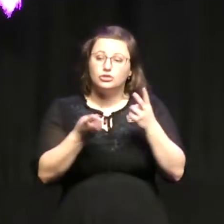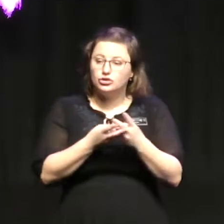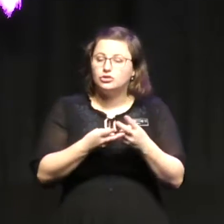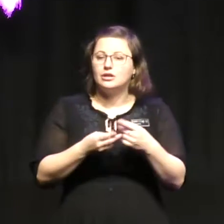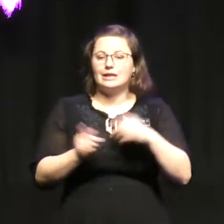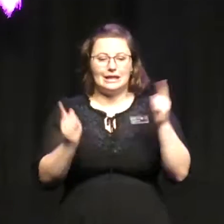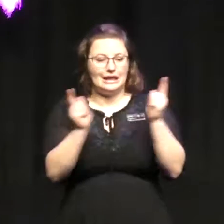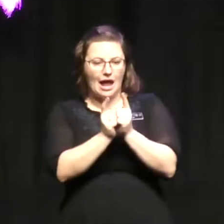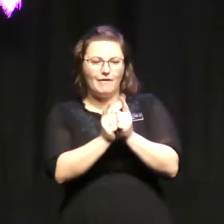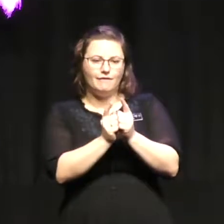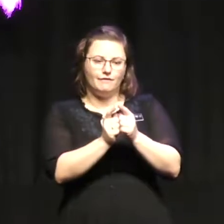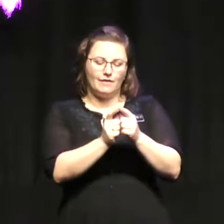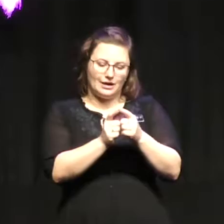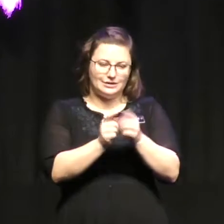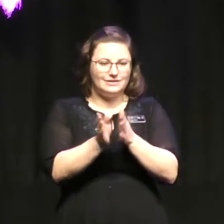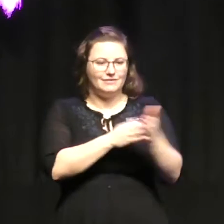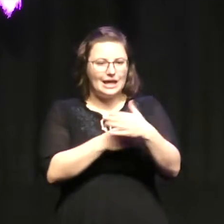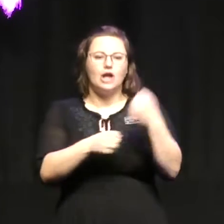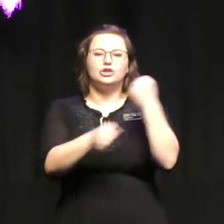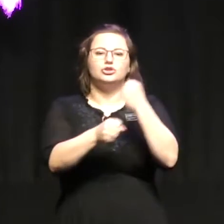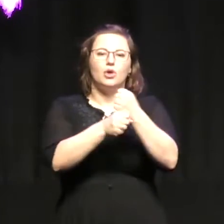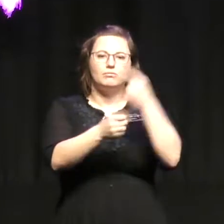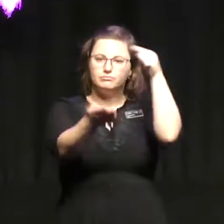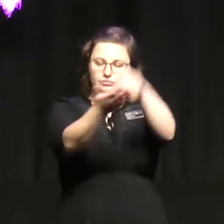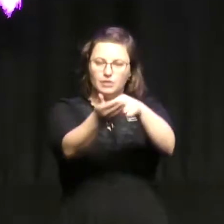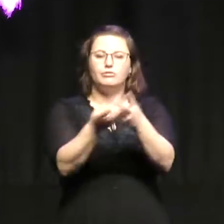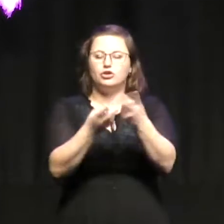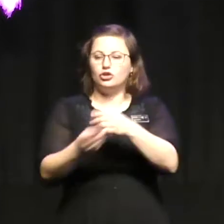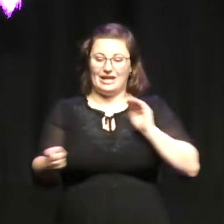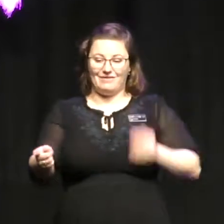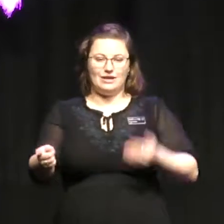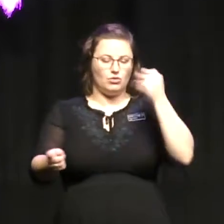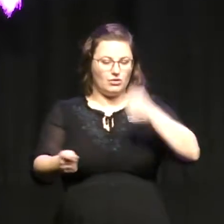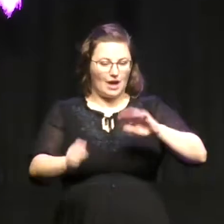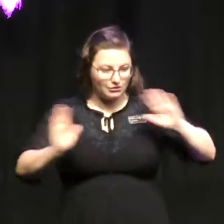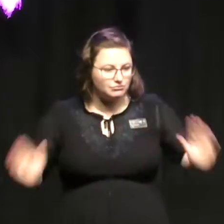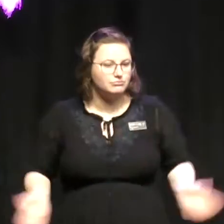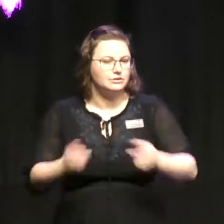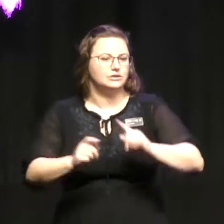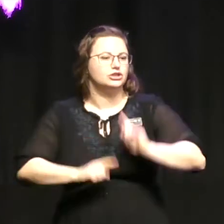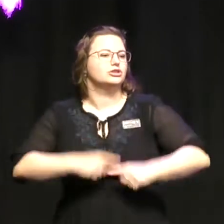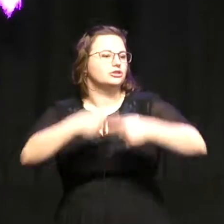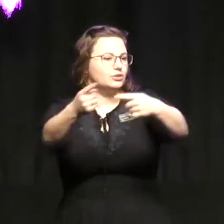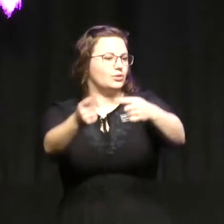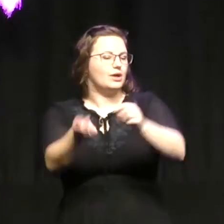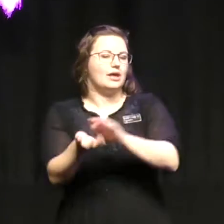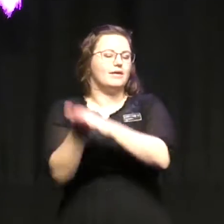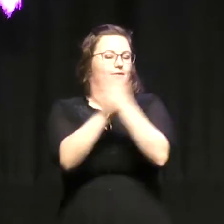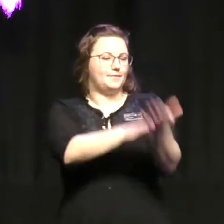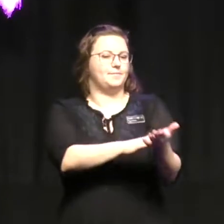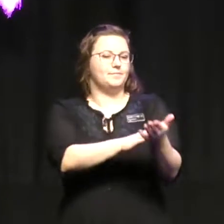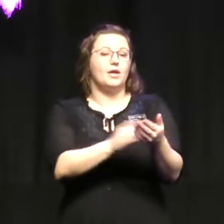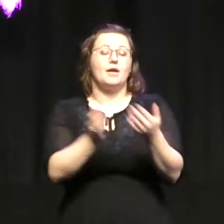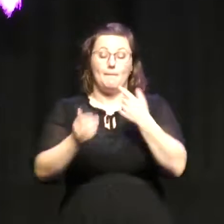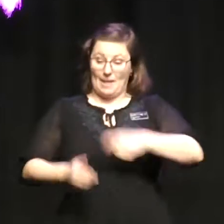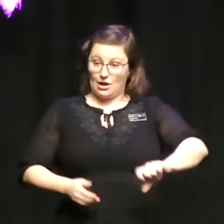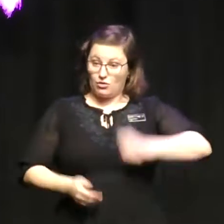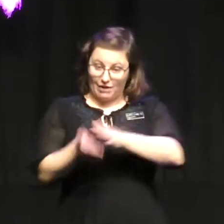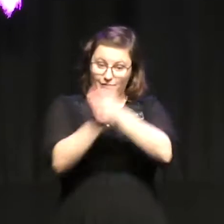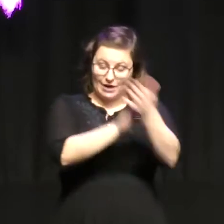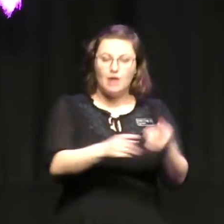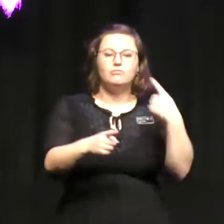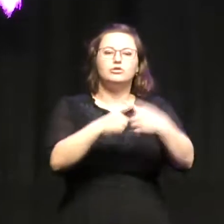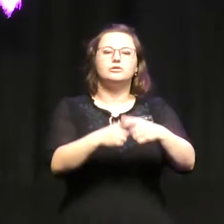the basis of work allows women to set in motion a transformation of herself and of